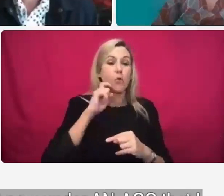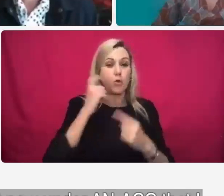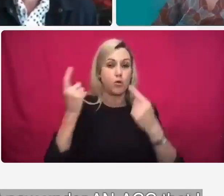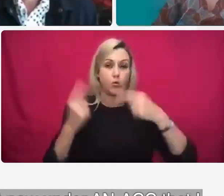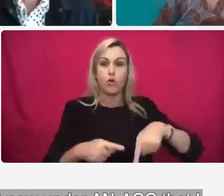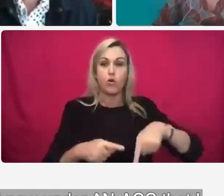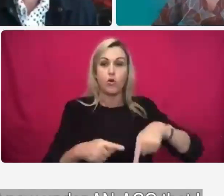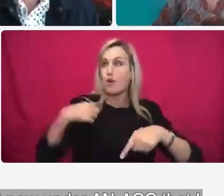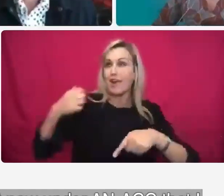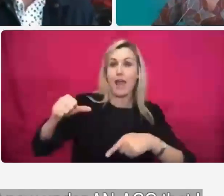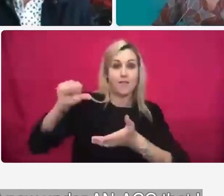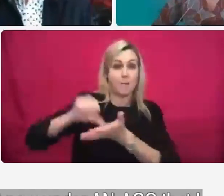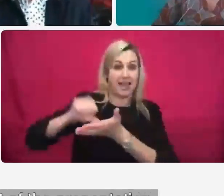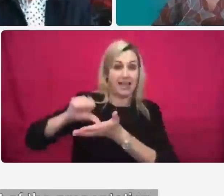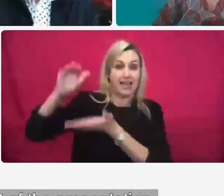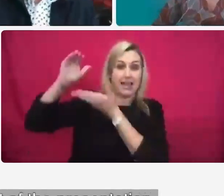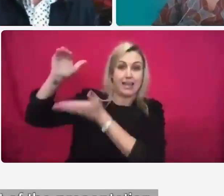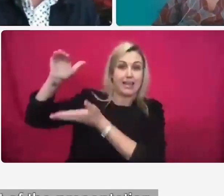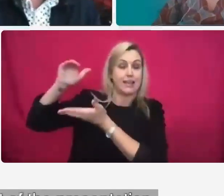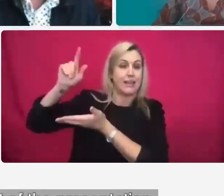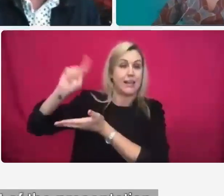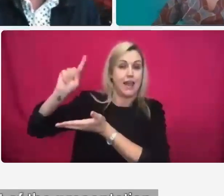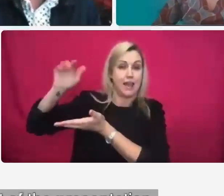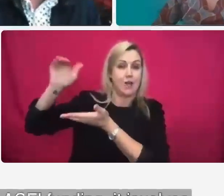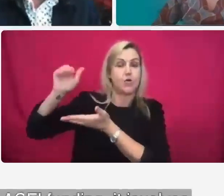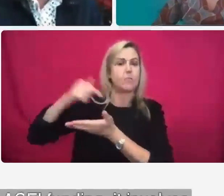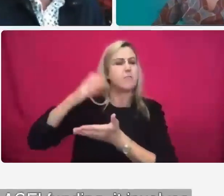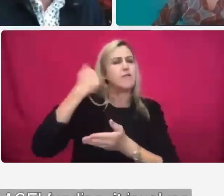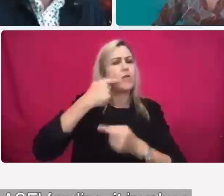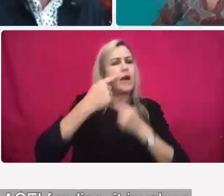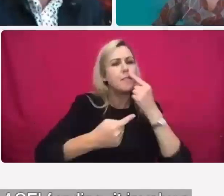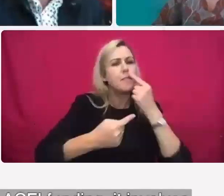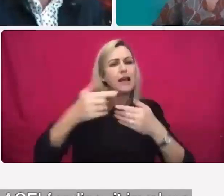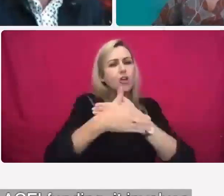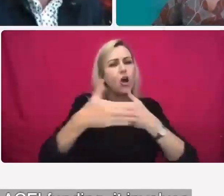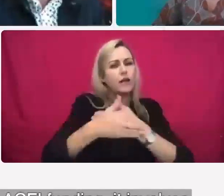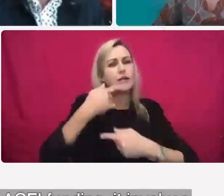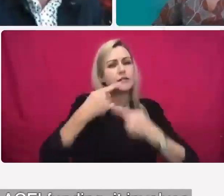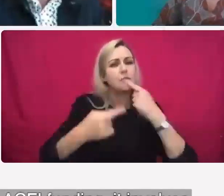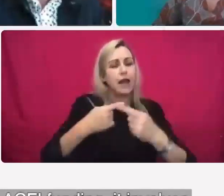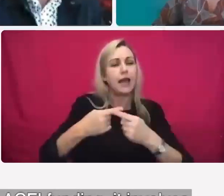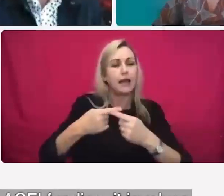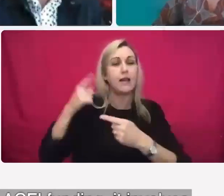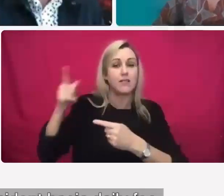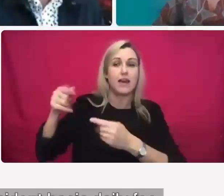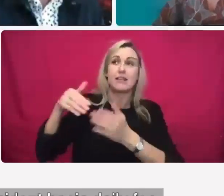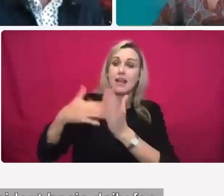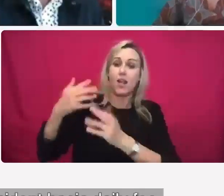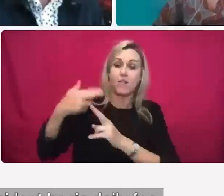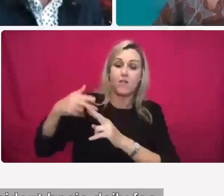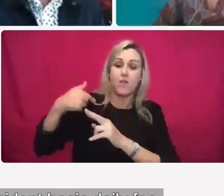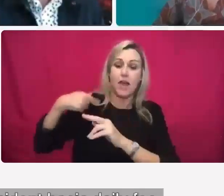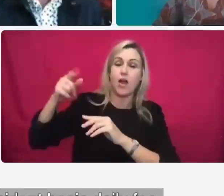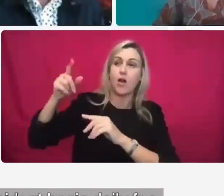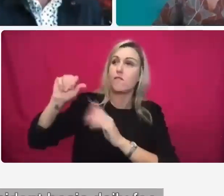bucket now under ANAC that I went through as part of the presentation. So that involves existing ACFI funding. It involves a $10